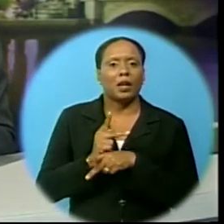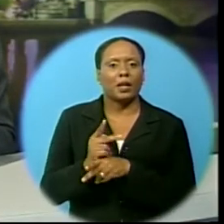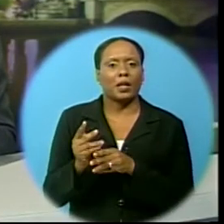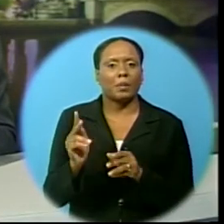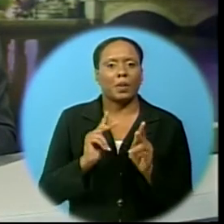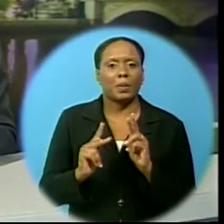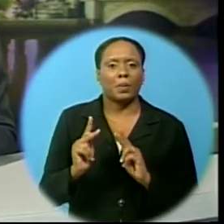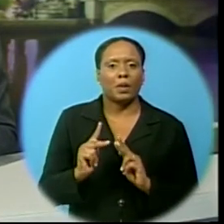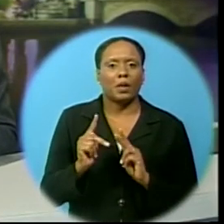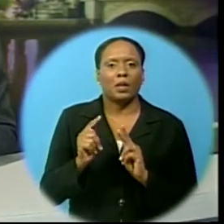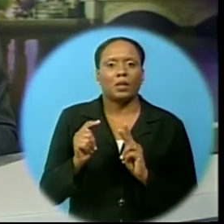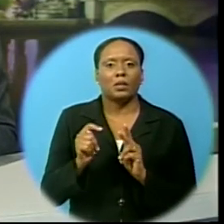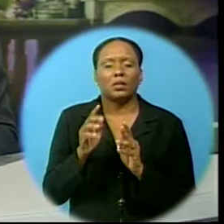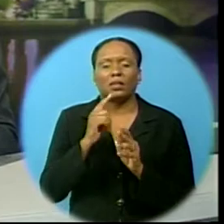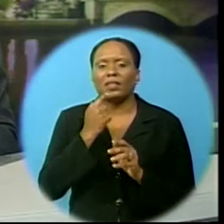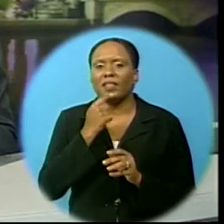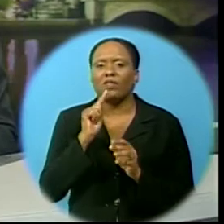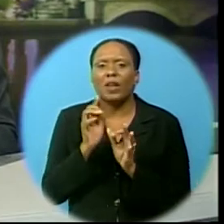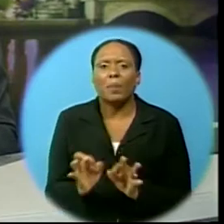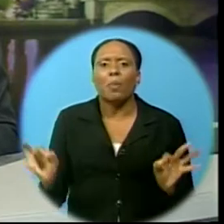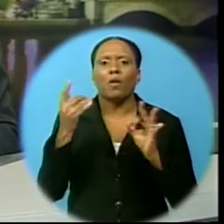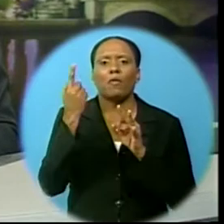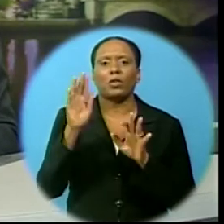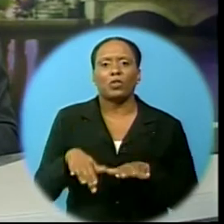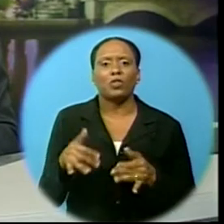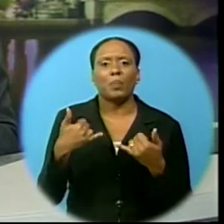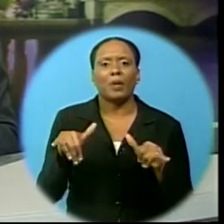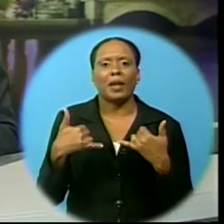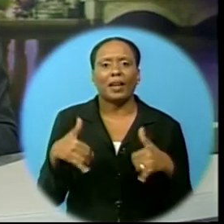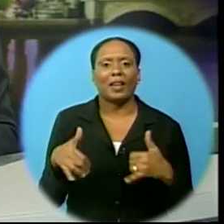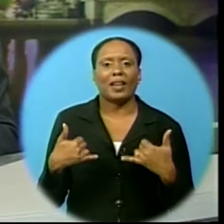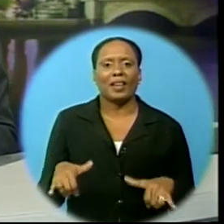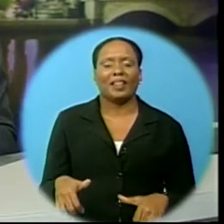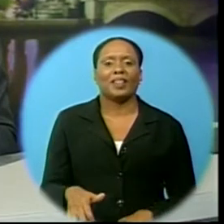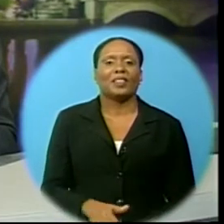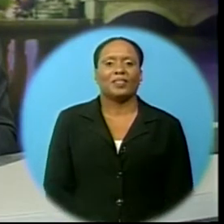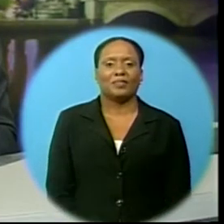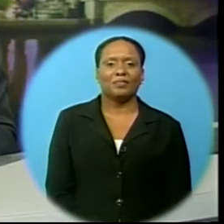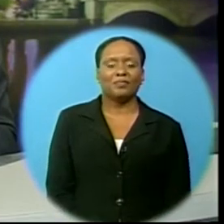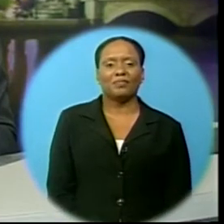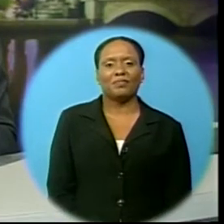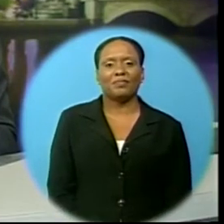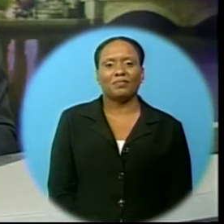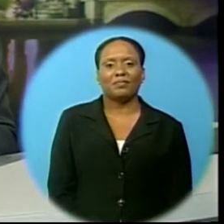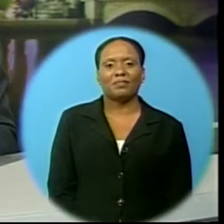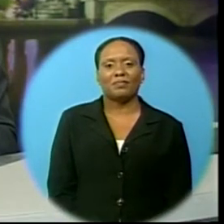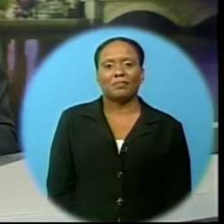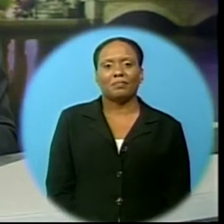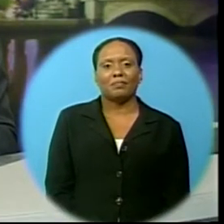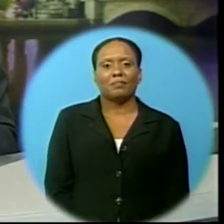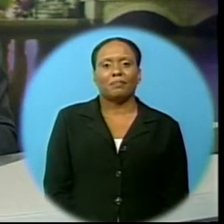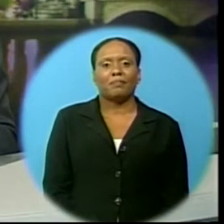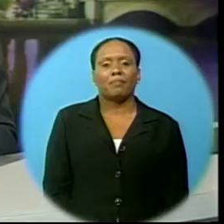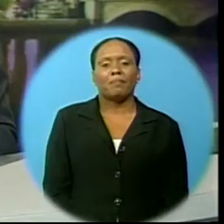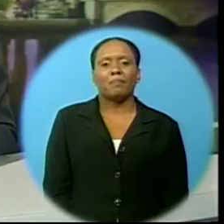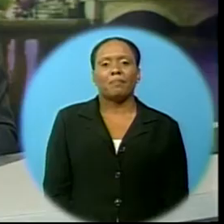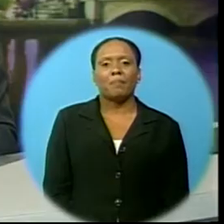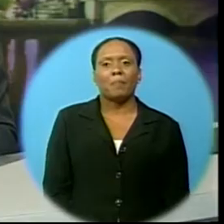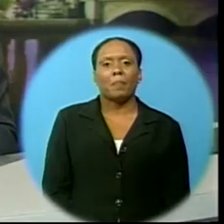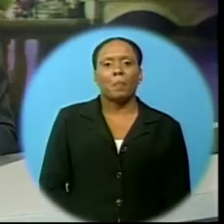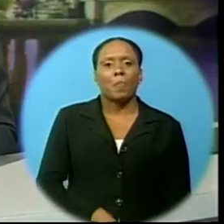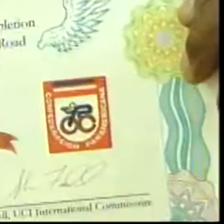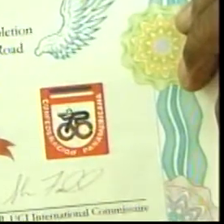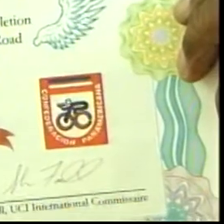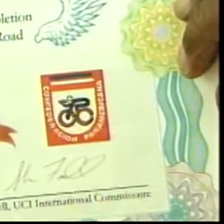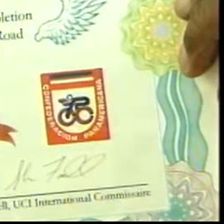importance of active play among young children, the suggestion from Public Relations Officer at Sandals Resort Barbados Inc., David Hines. He